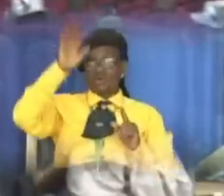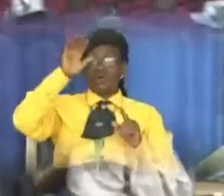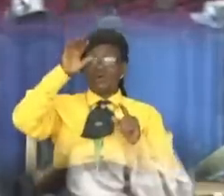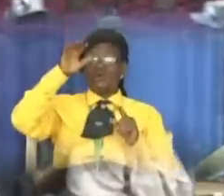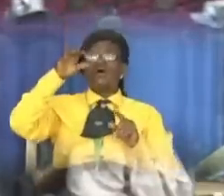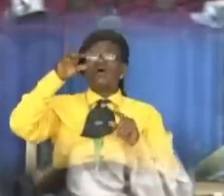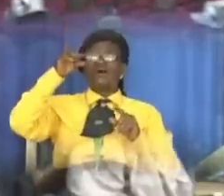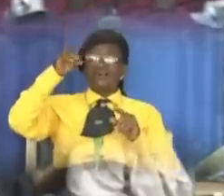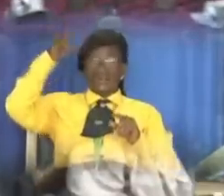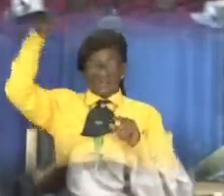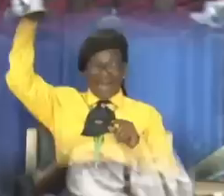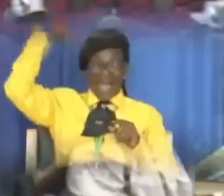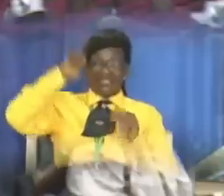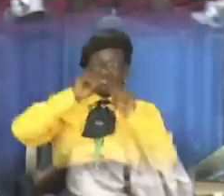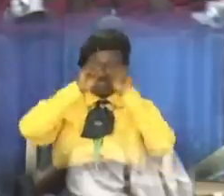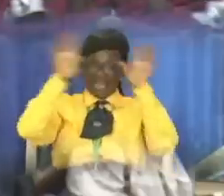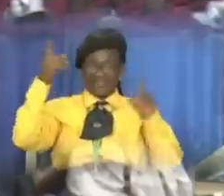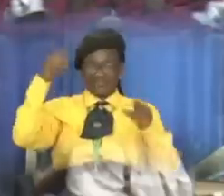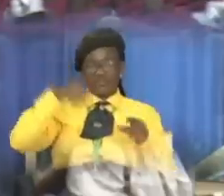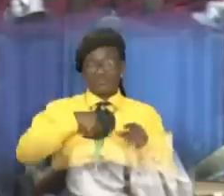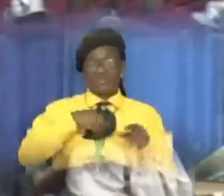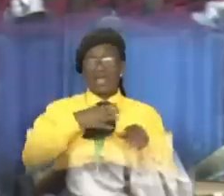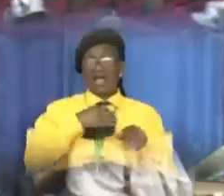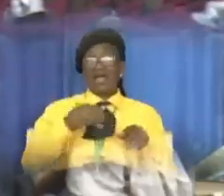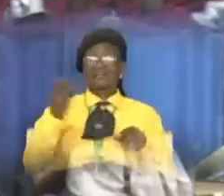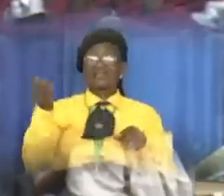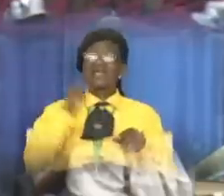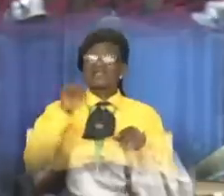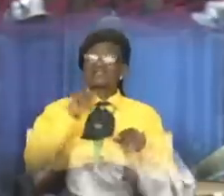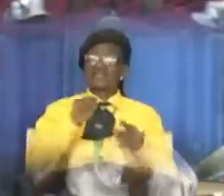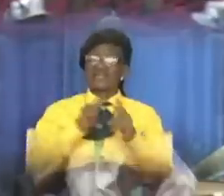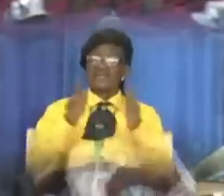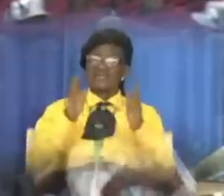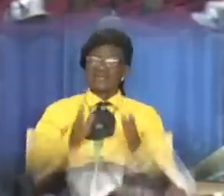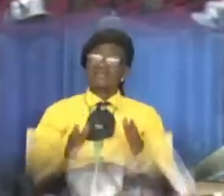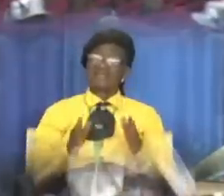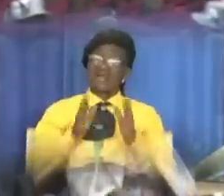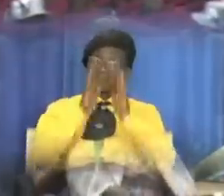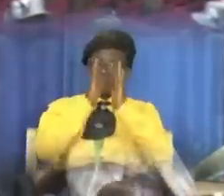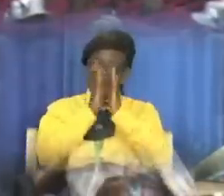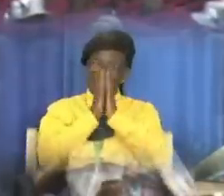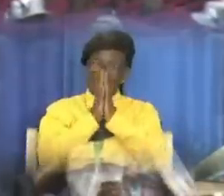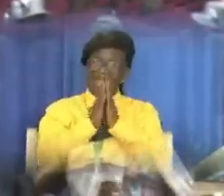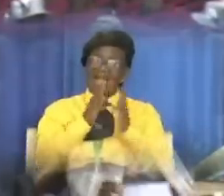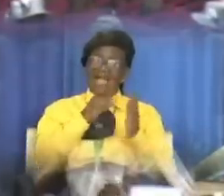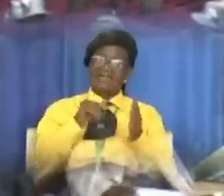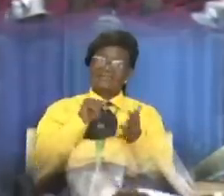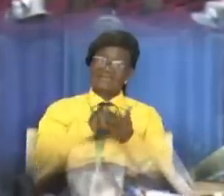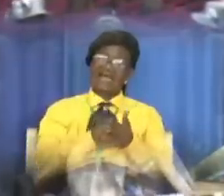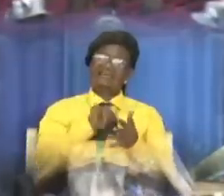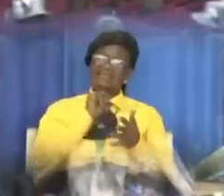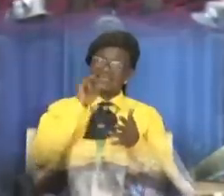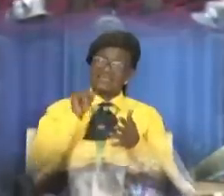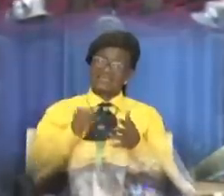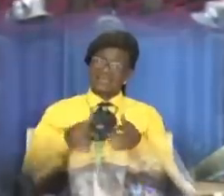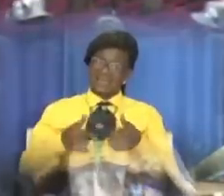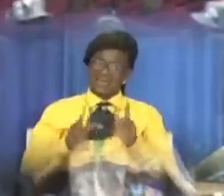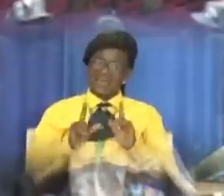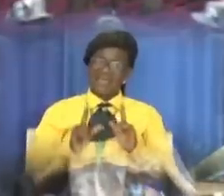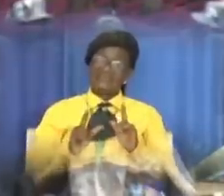But there is a greater prayer, and that is, let your light shine in me.